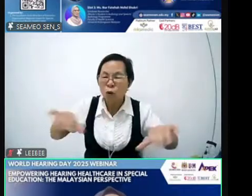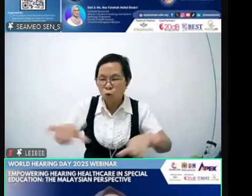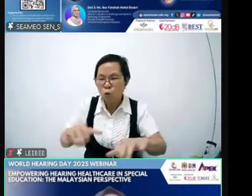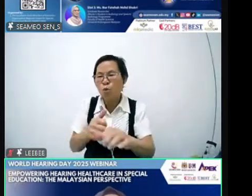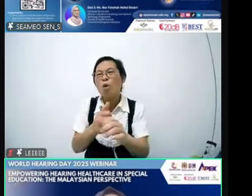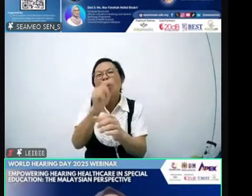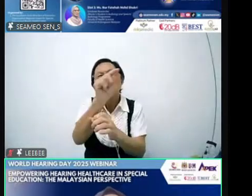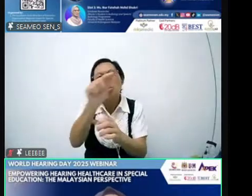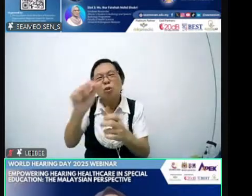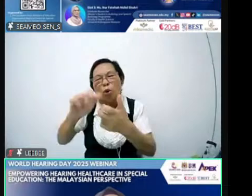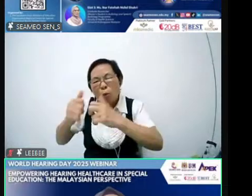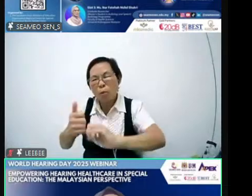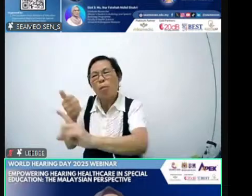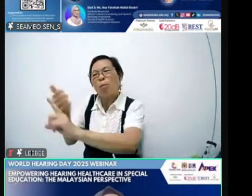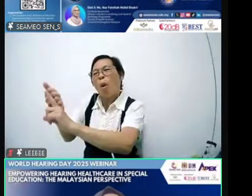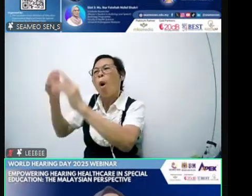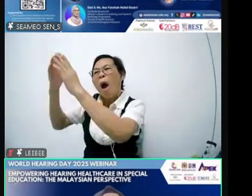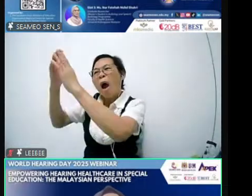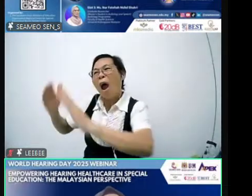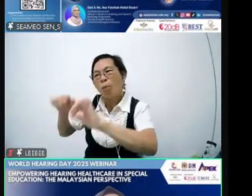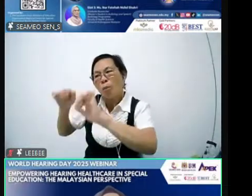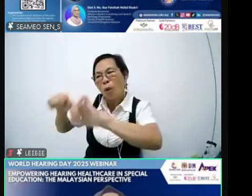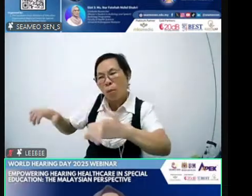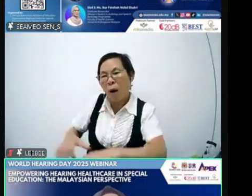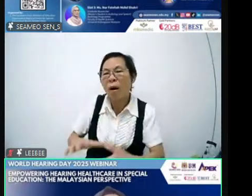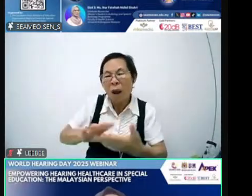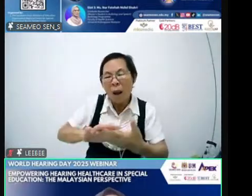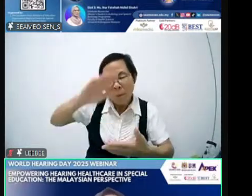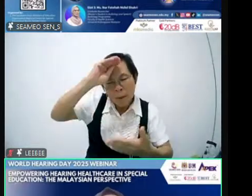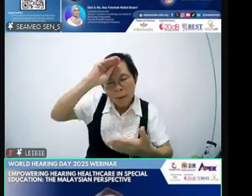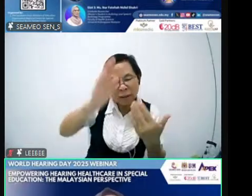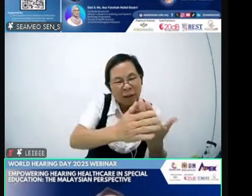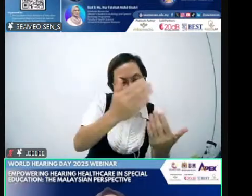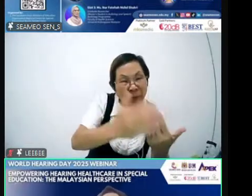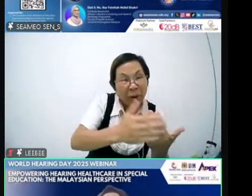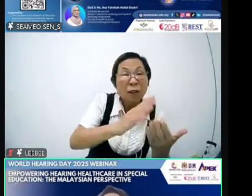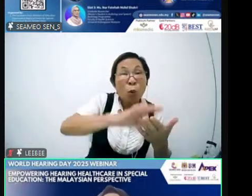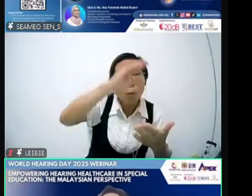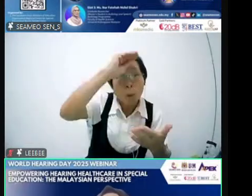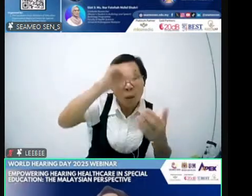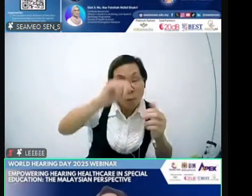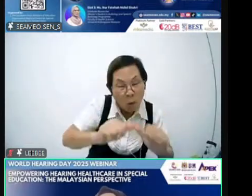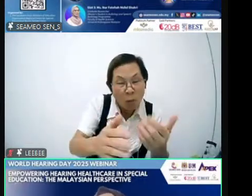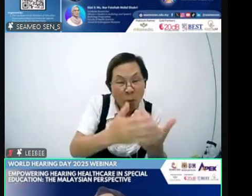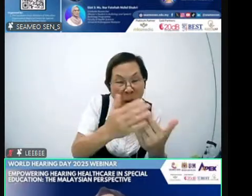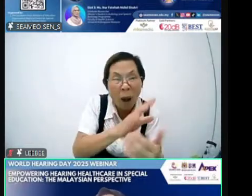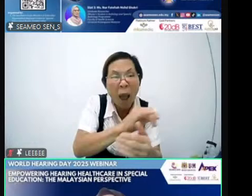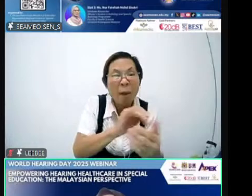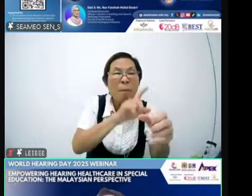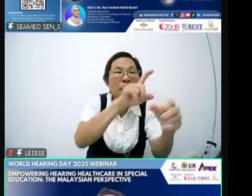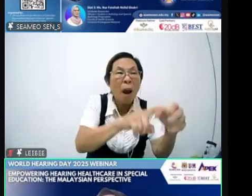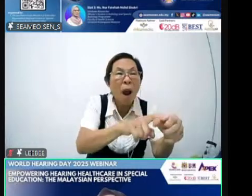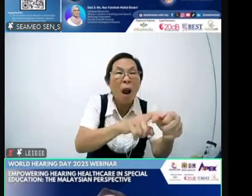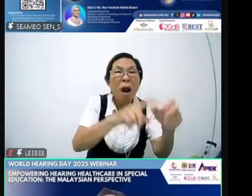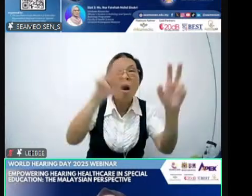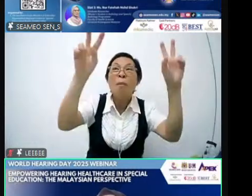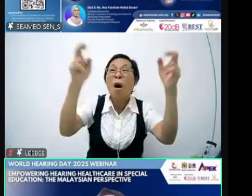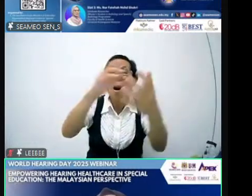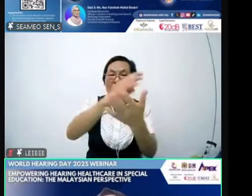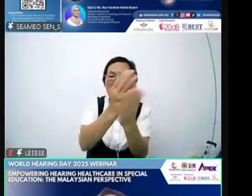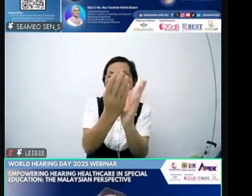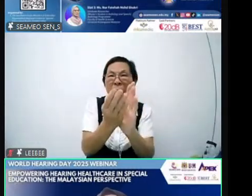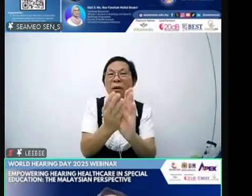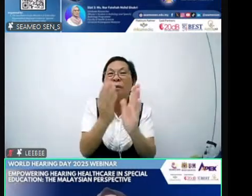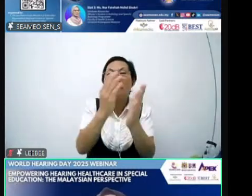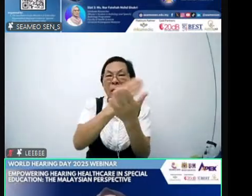home. So to keep learning simple and engaging, each topic is divided into short